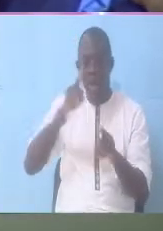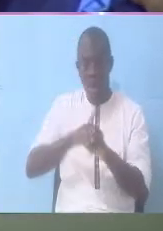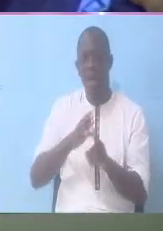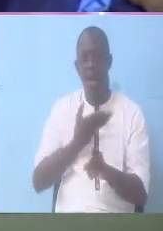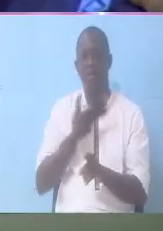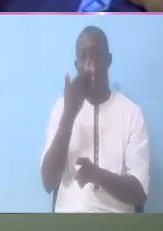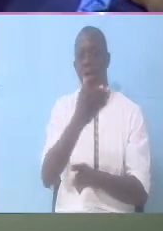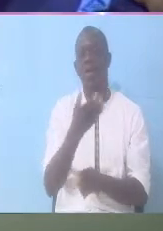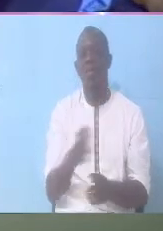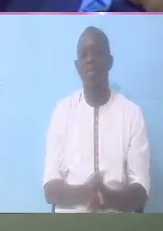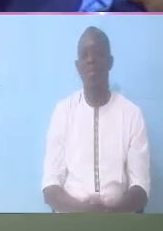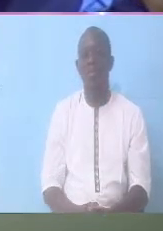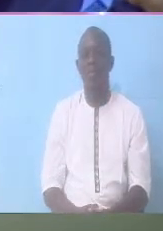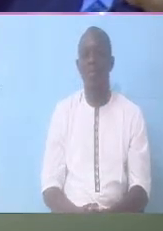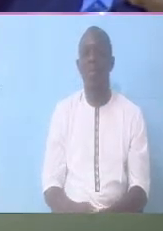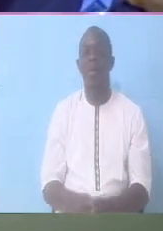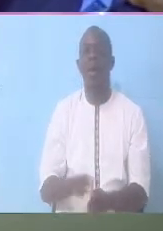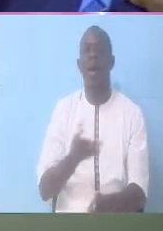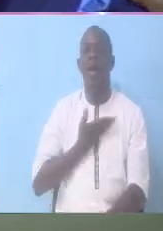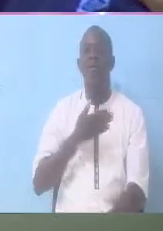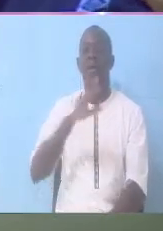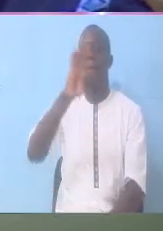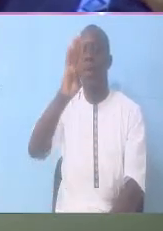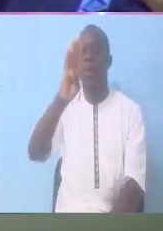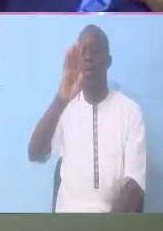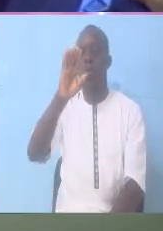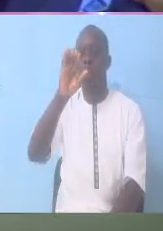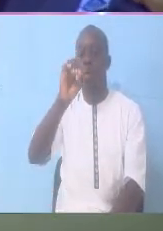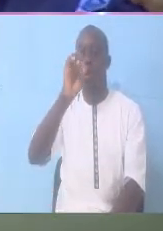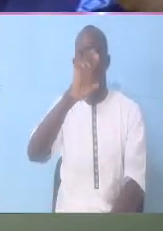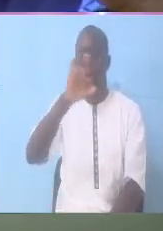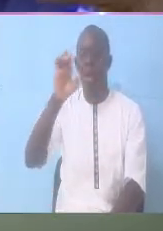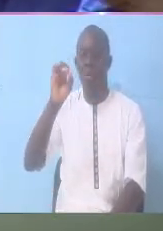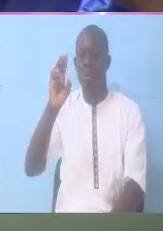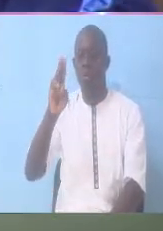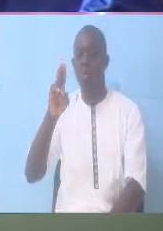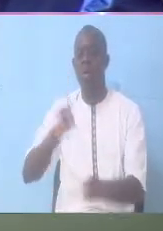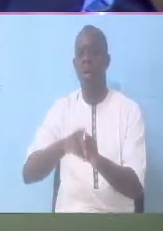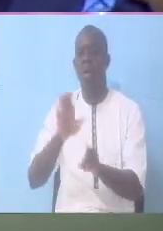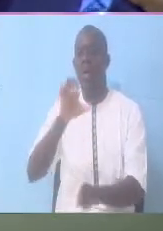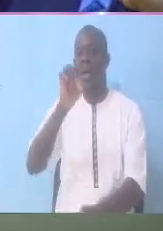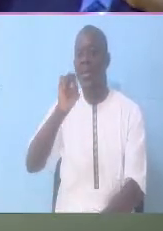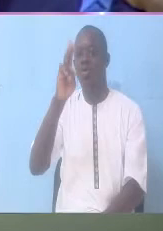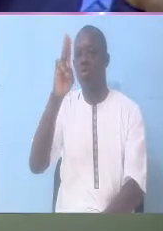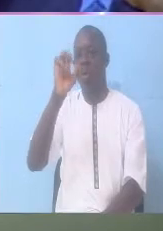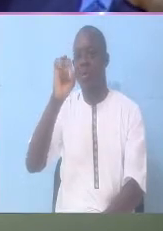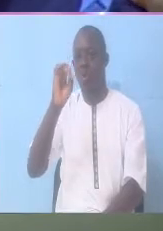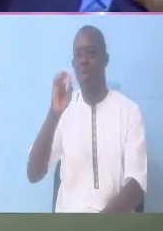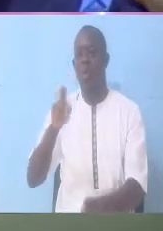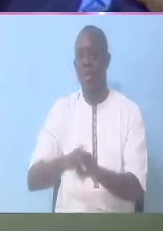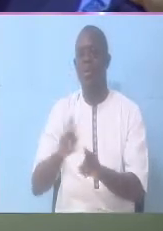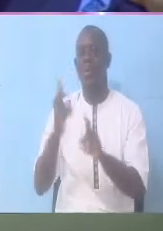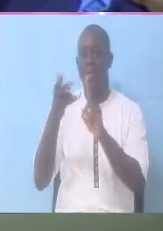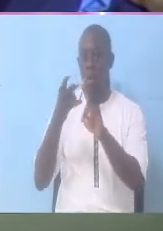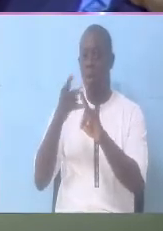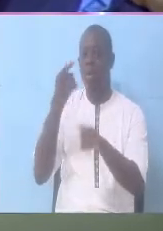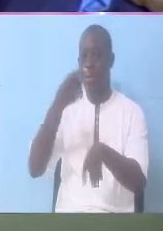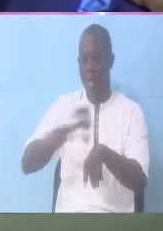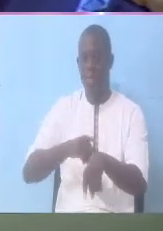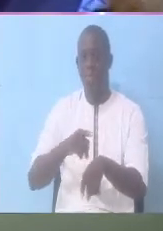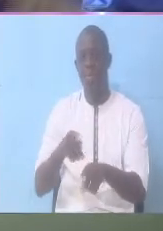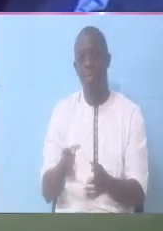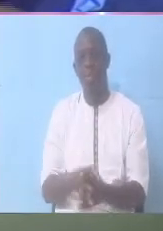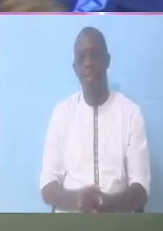Dr. Buros, is it Boro? Boro Suso. Dr. Boro Suso. Again, second. Again. Lieutenant Bakari